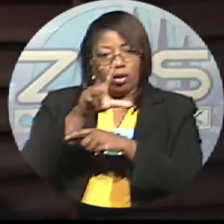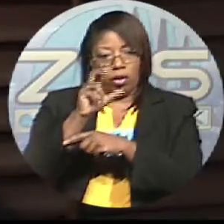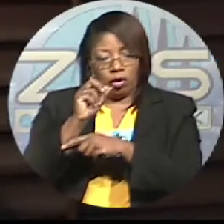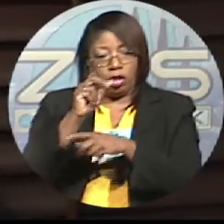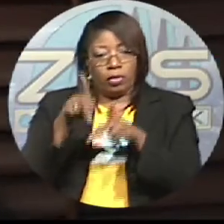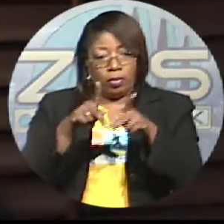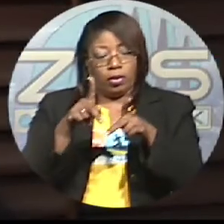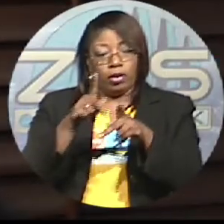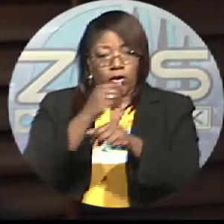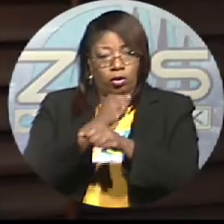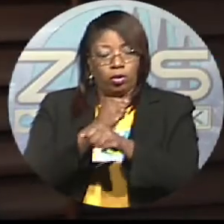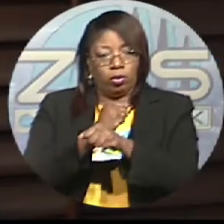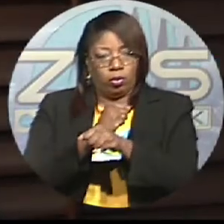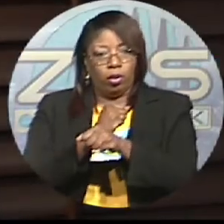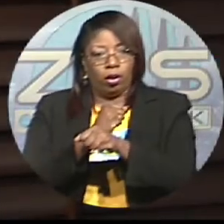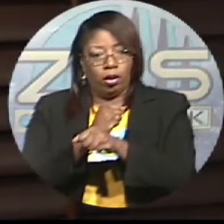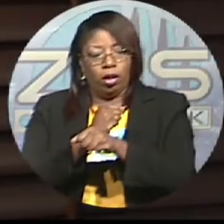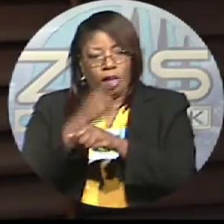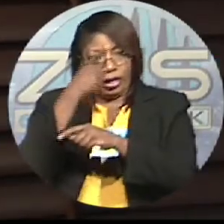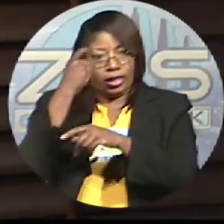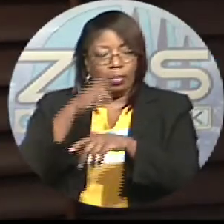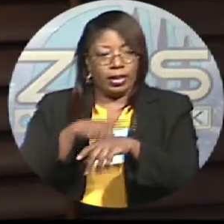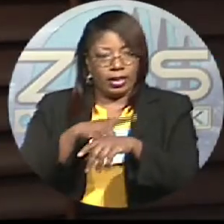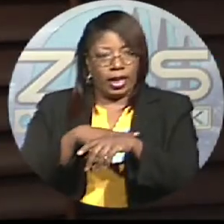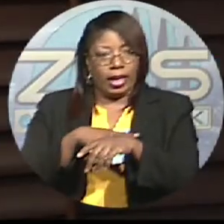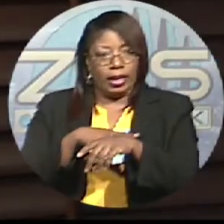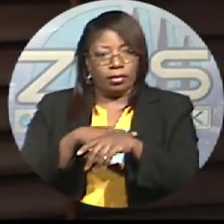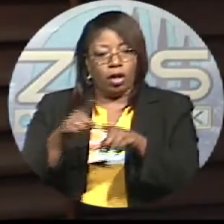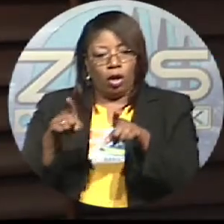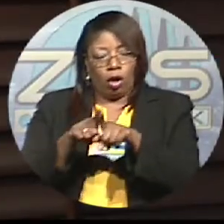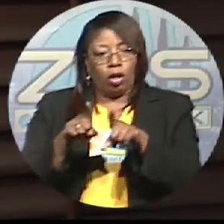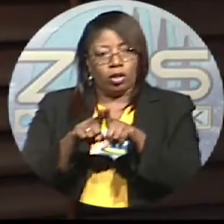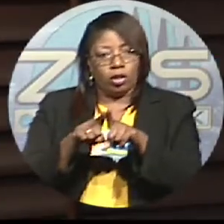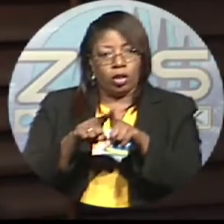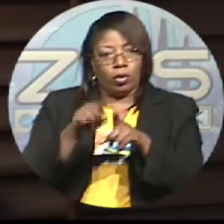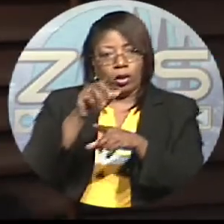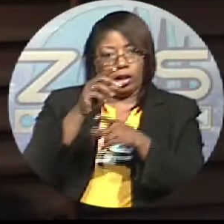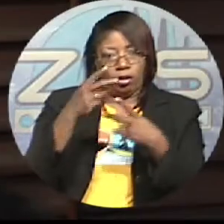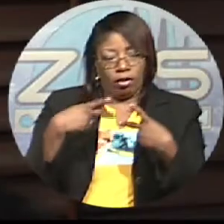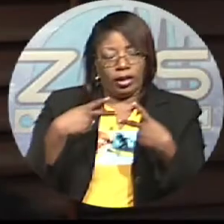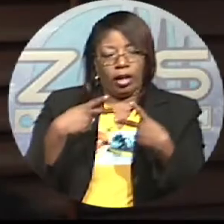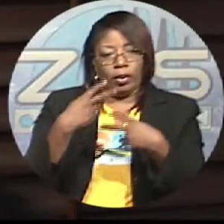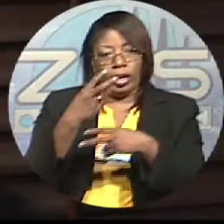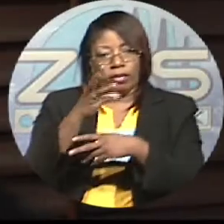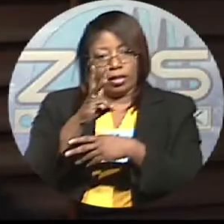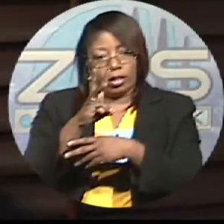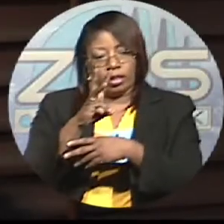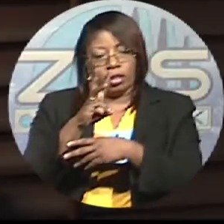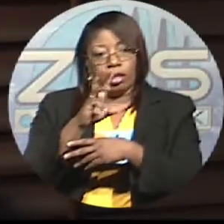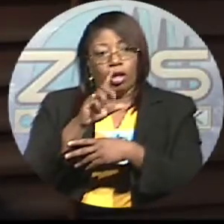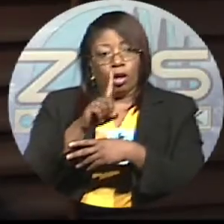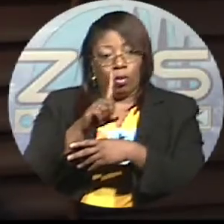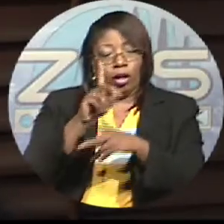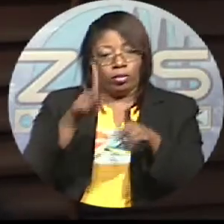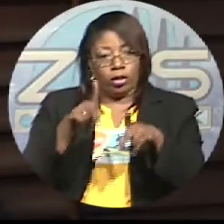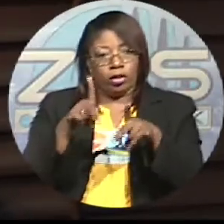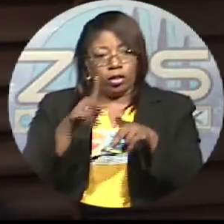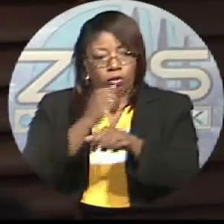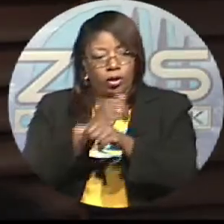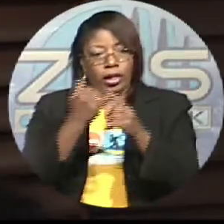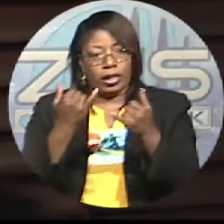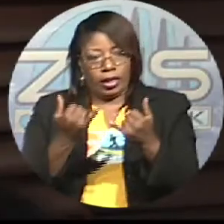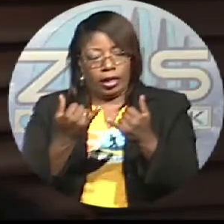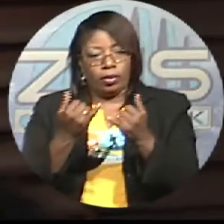summertime. And in line with that, we're employing 61 people at the moment, employing another 20 within the next 2 weeks as we ramp up to